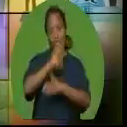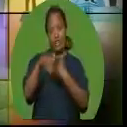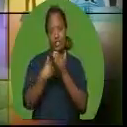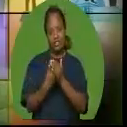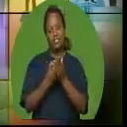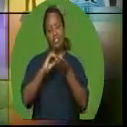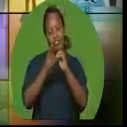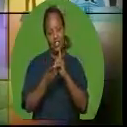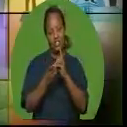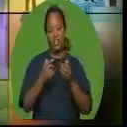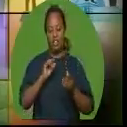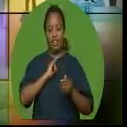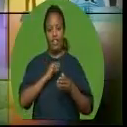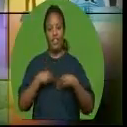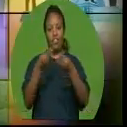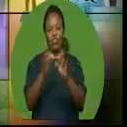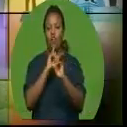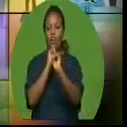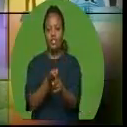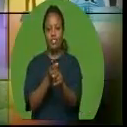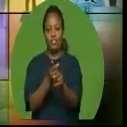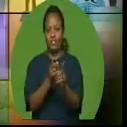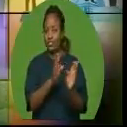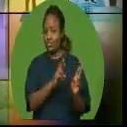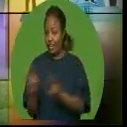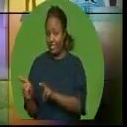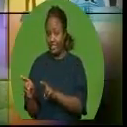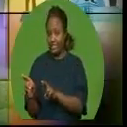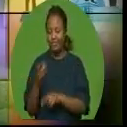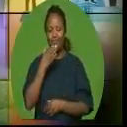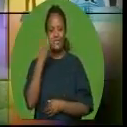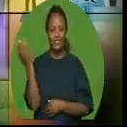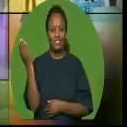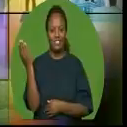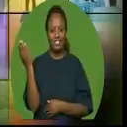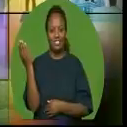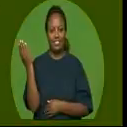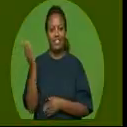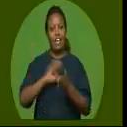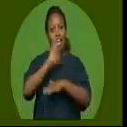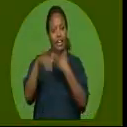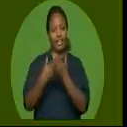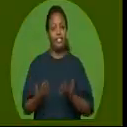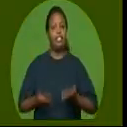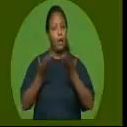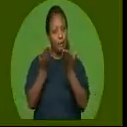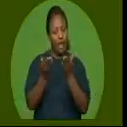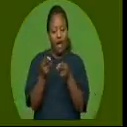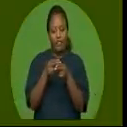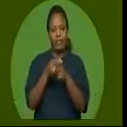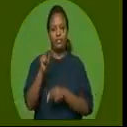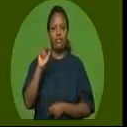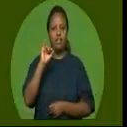the definition, let me give you the answer. Are you ready? Good. Aggregate